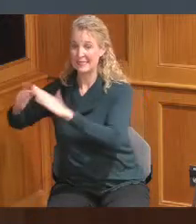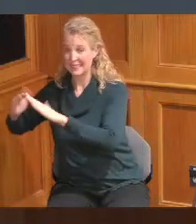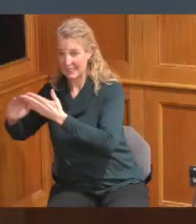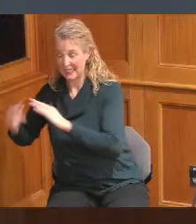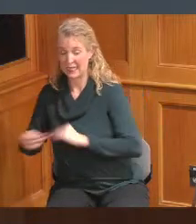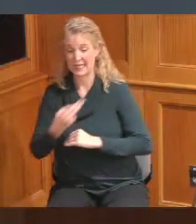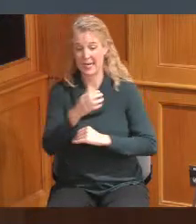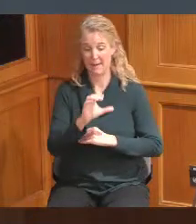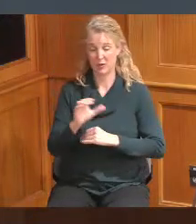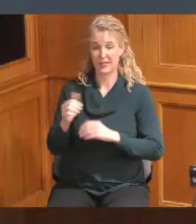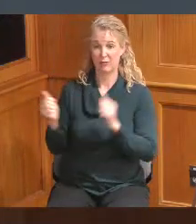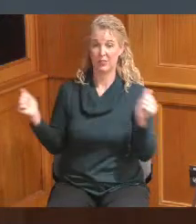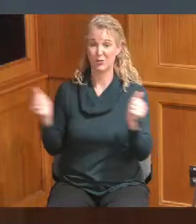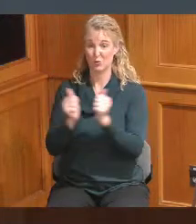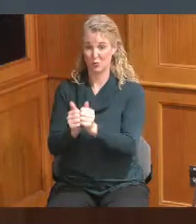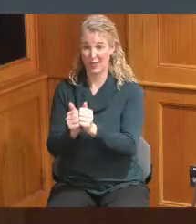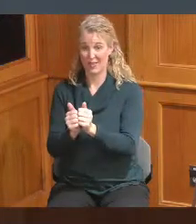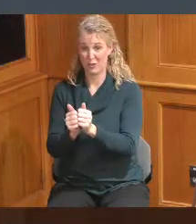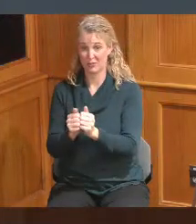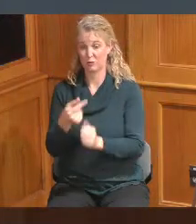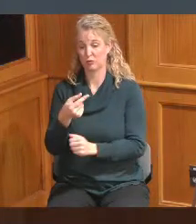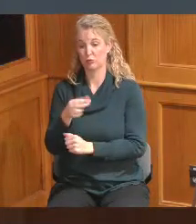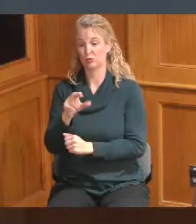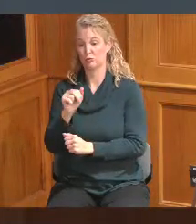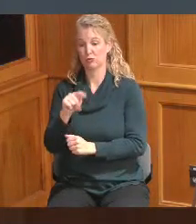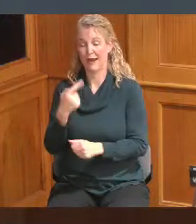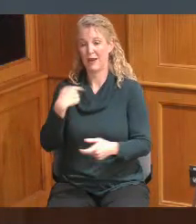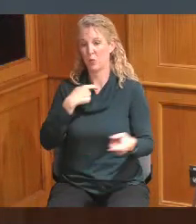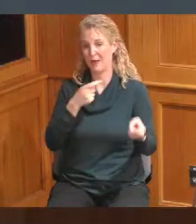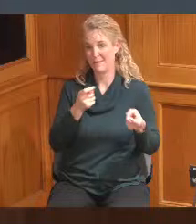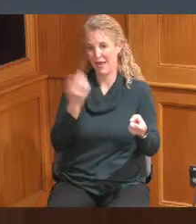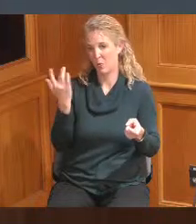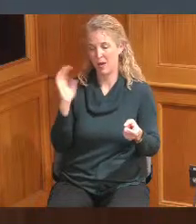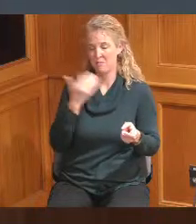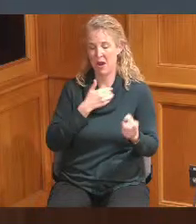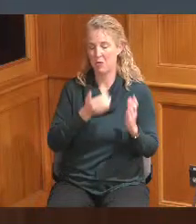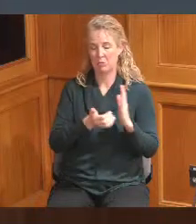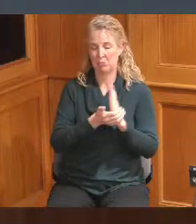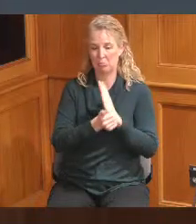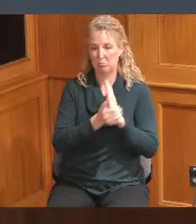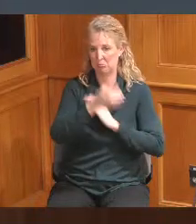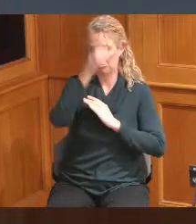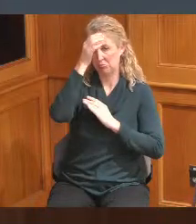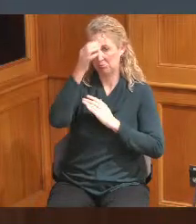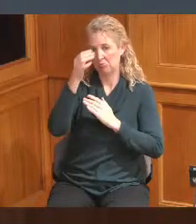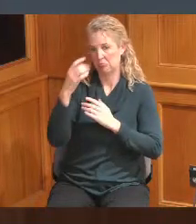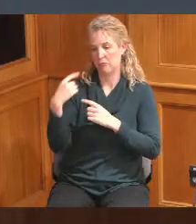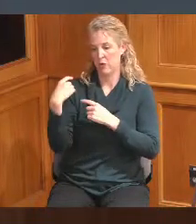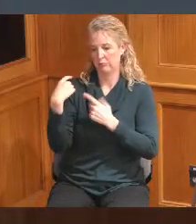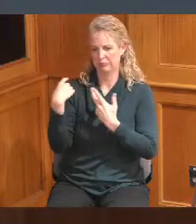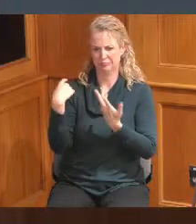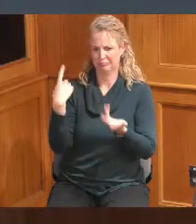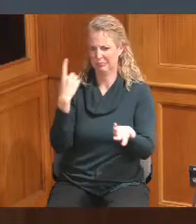Hamilton County grant. We manage the grant just based on our expertise in managing these Homeland Security grants for the last